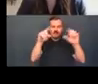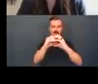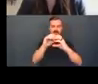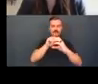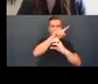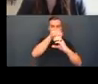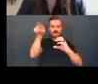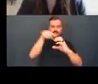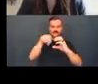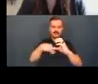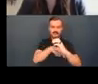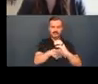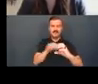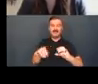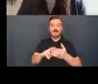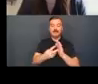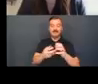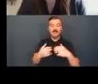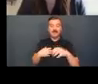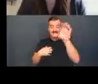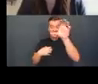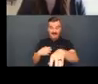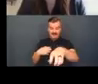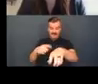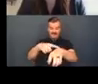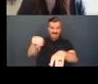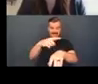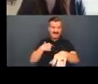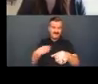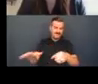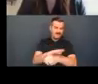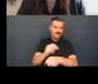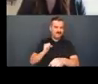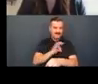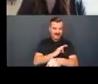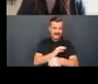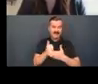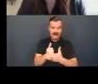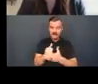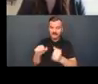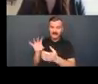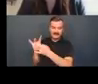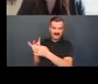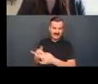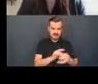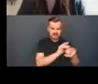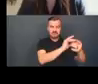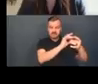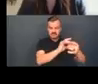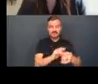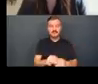relies on outpost clinics with full staff who help virtually connect users with physicians located elsewhere.